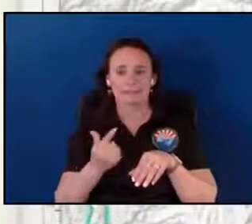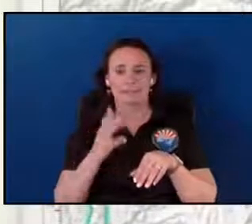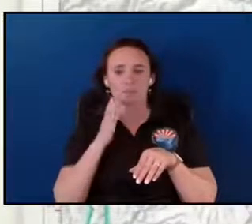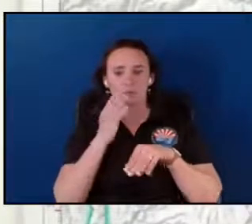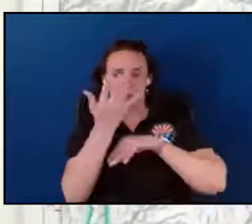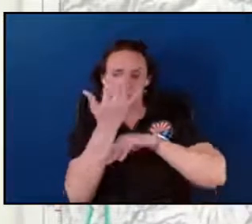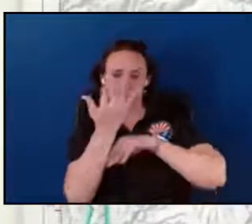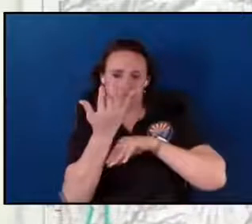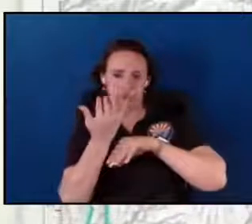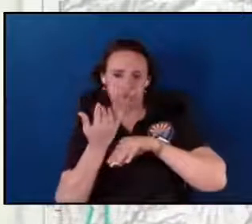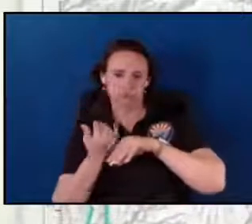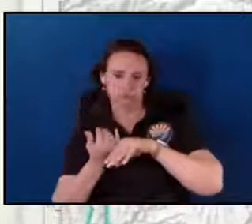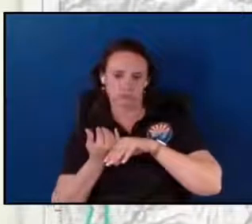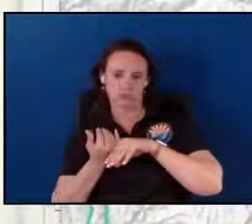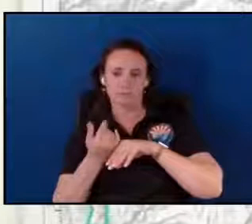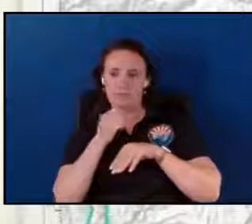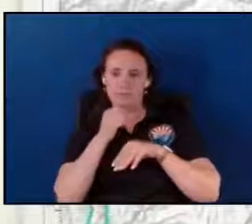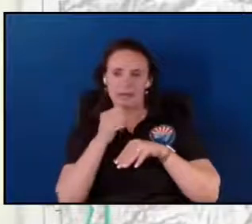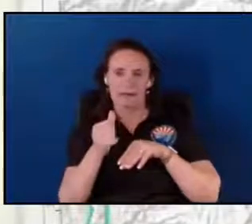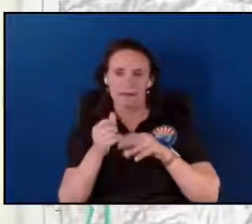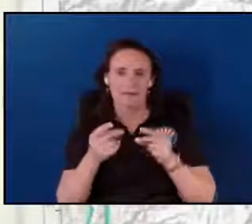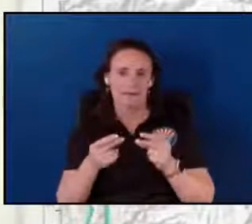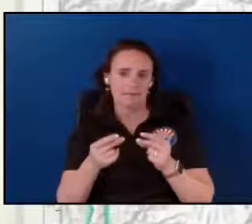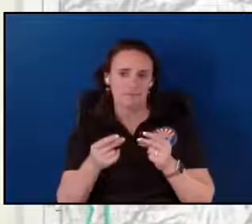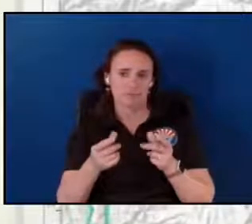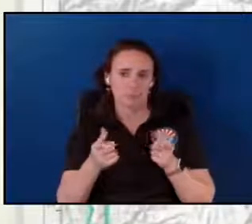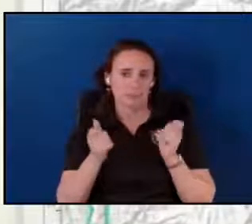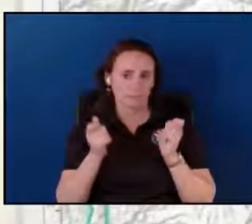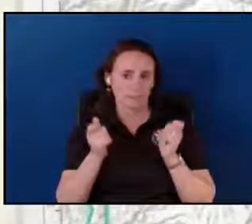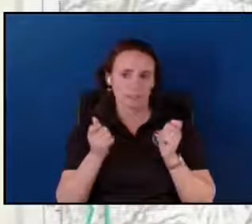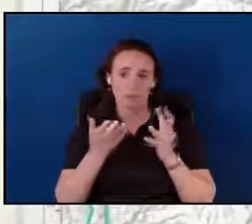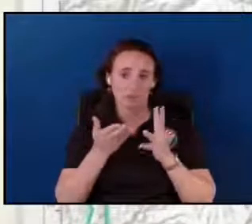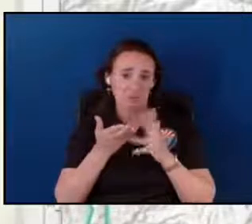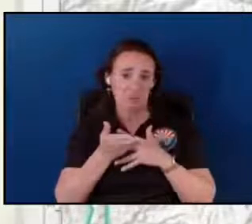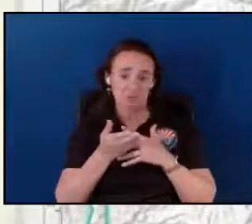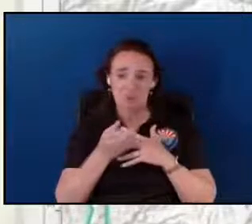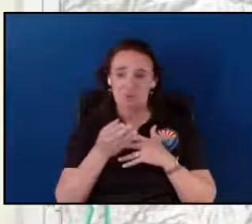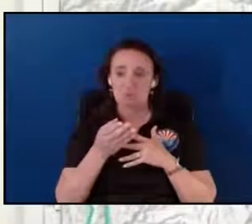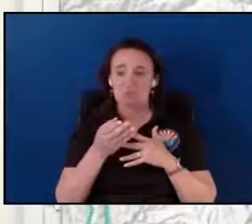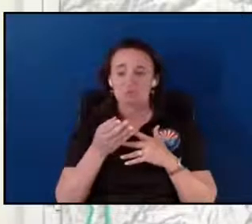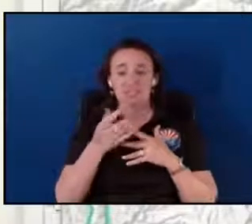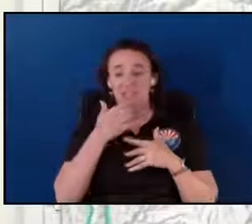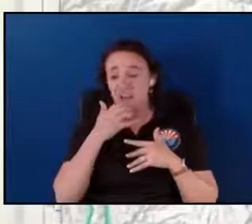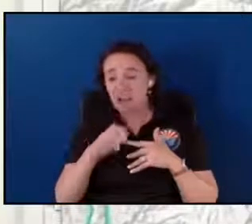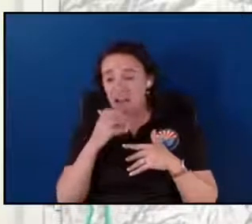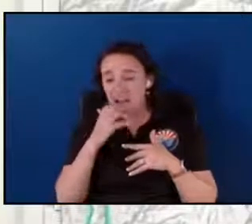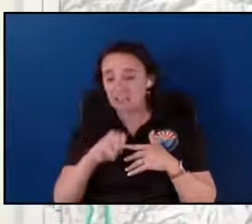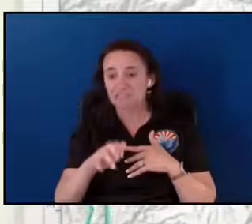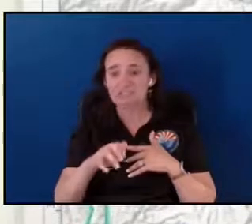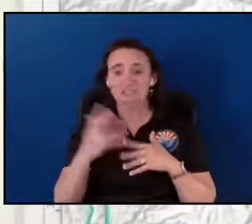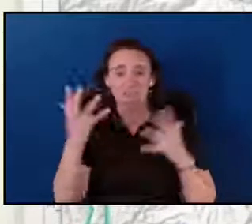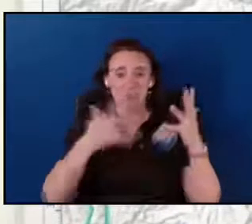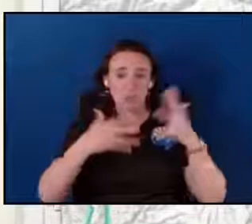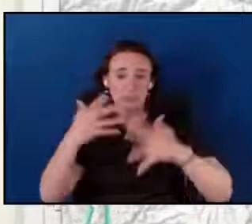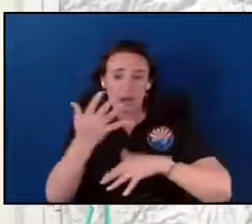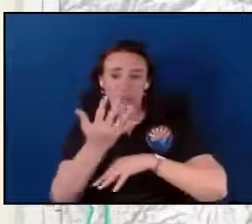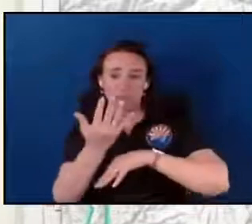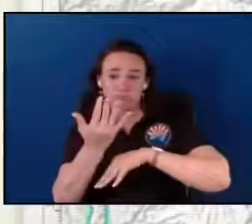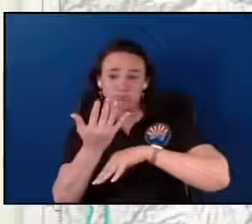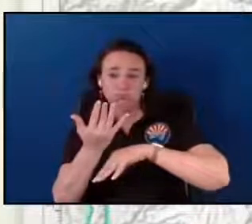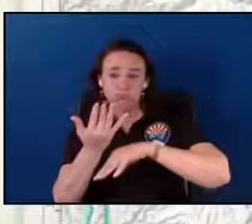down, but not very quickly, even through that blowdown. Even though it's hot, it's not going to go out. It's going to keep backing day after day after